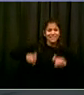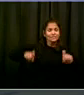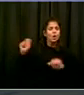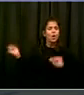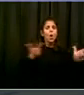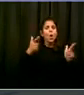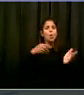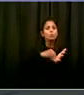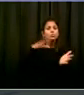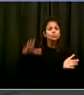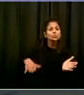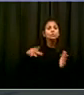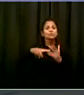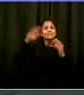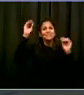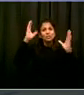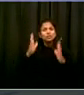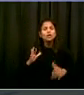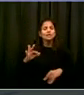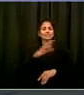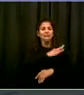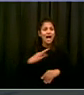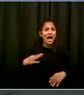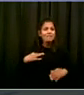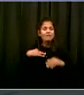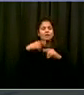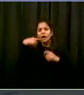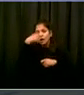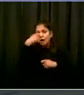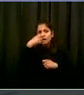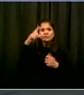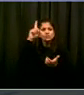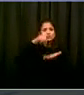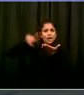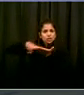zones. The schools in the yellow zones will